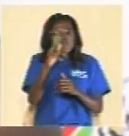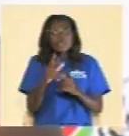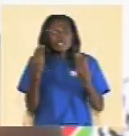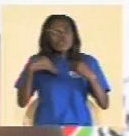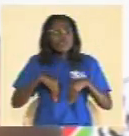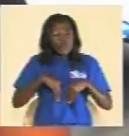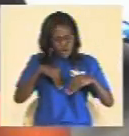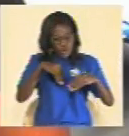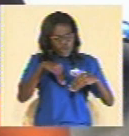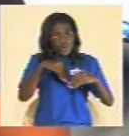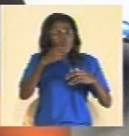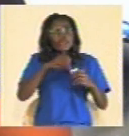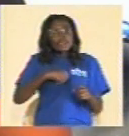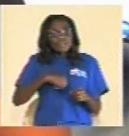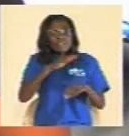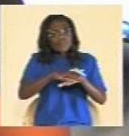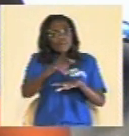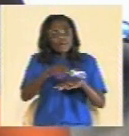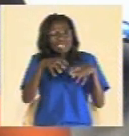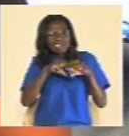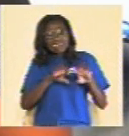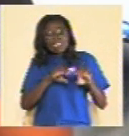hospitals? What are the signs and symptoms of leprosy?